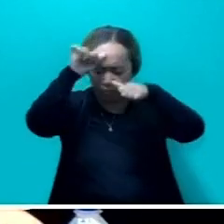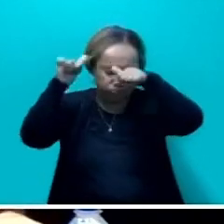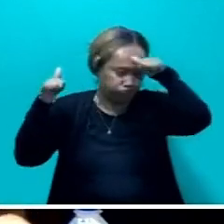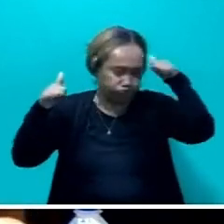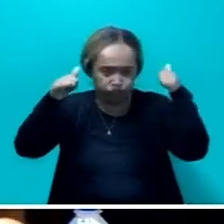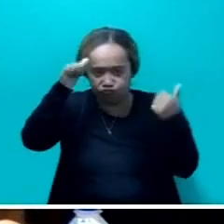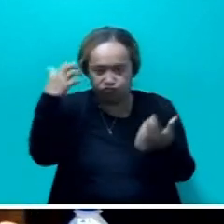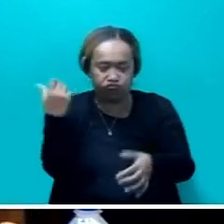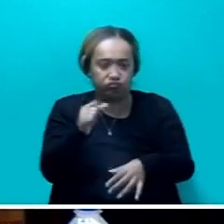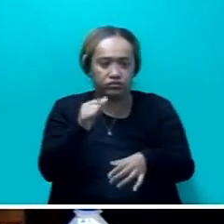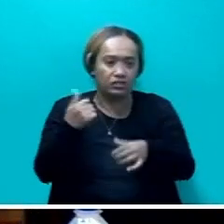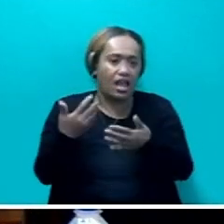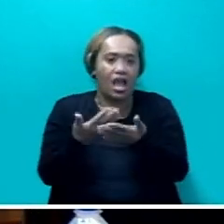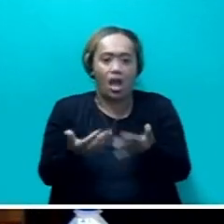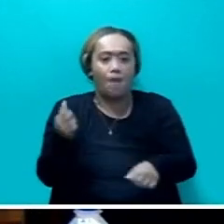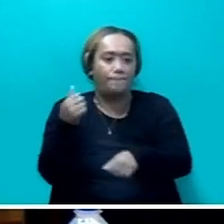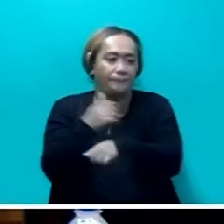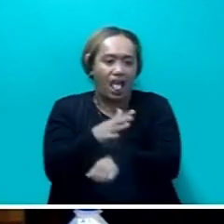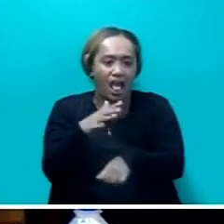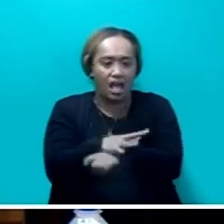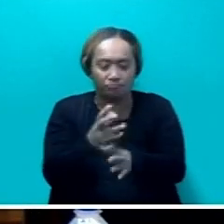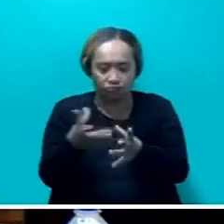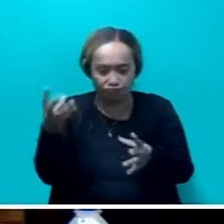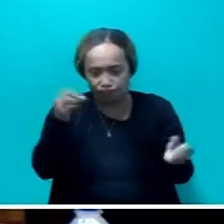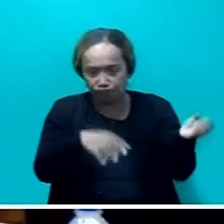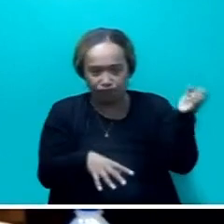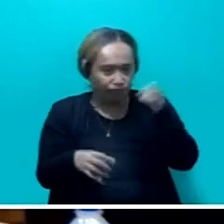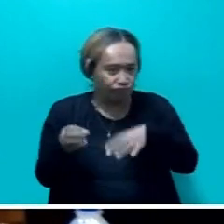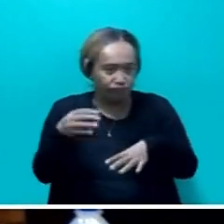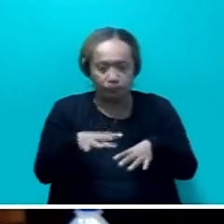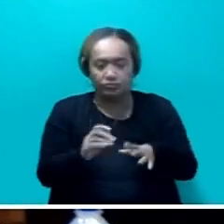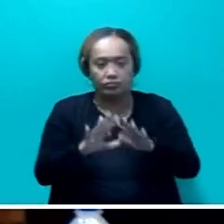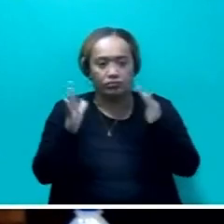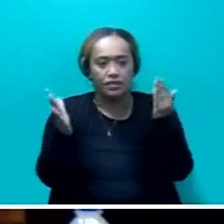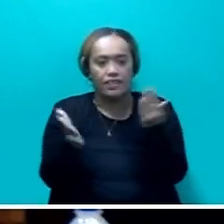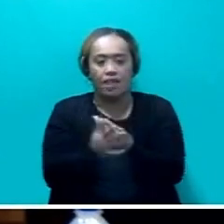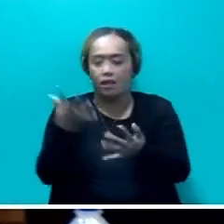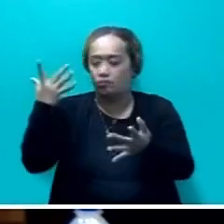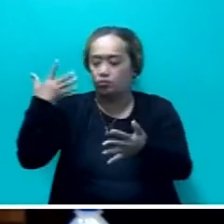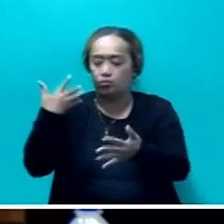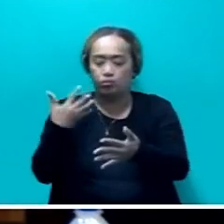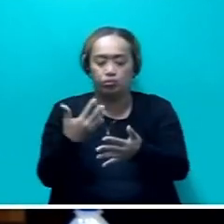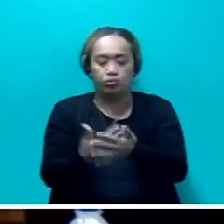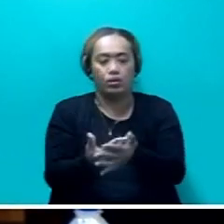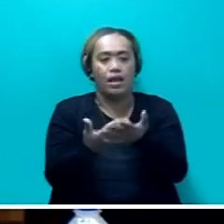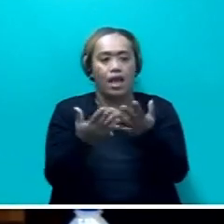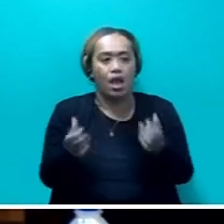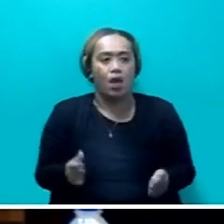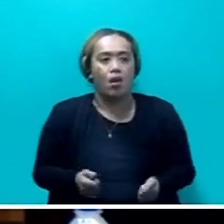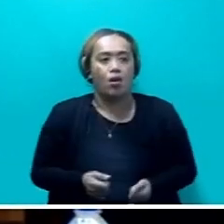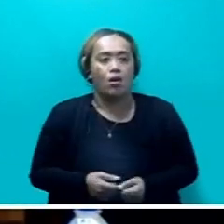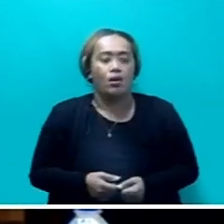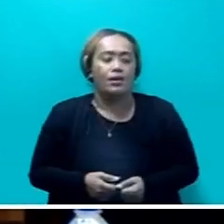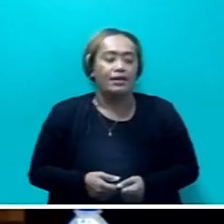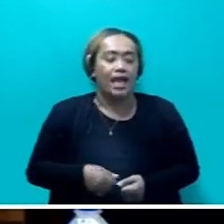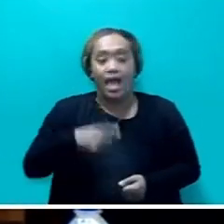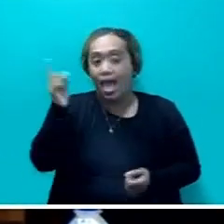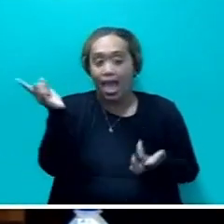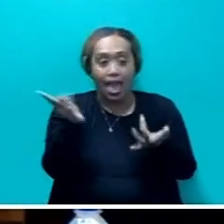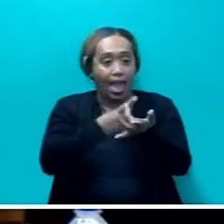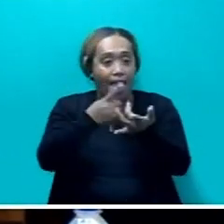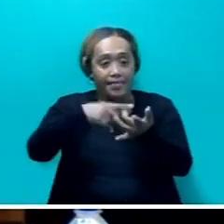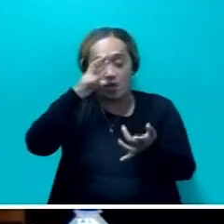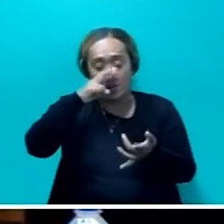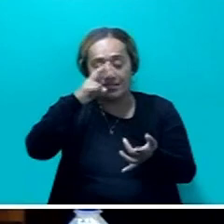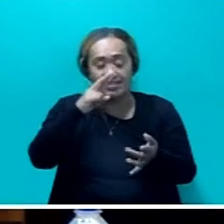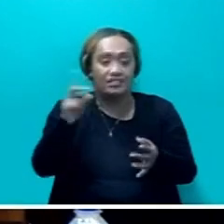tears, and life sacrificed by our forefathers, as well as the immense contributions of other races, has made Fiji